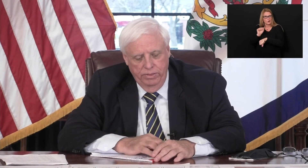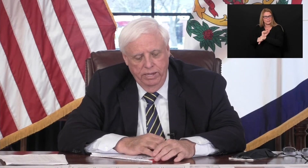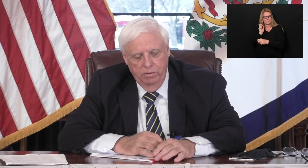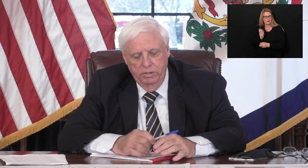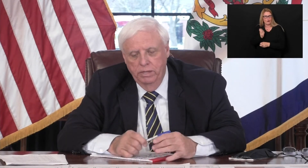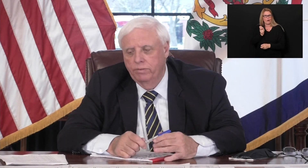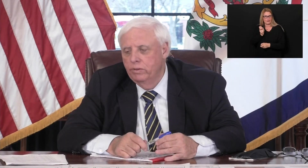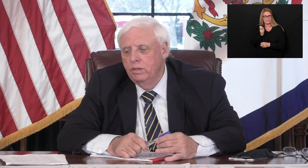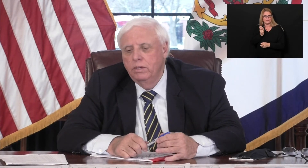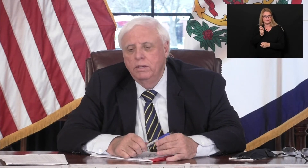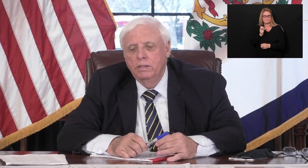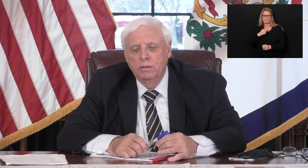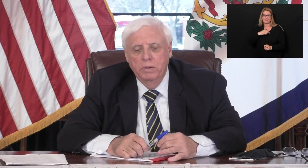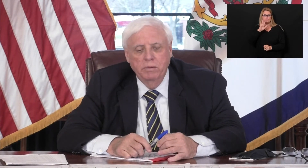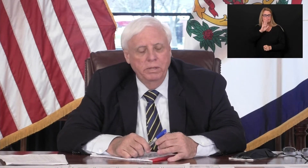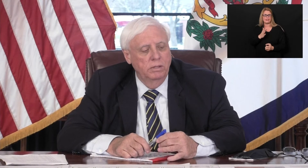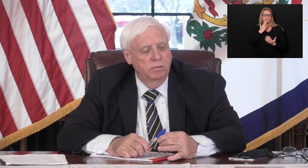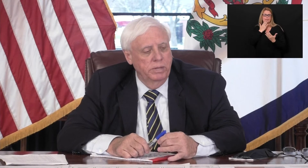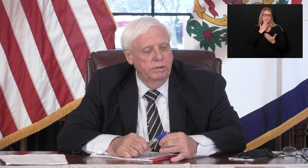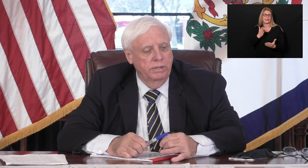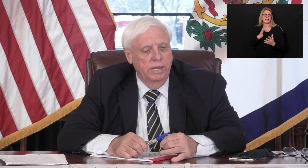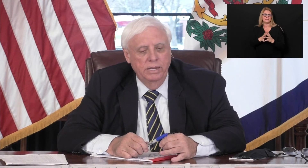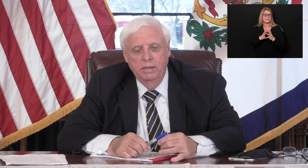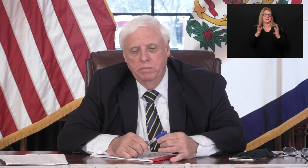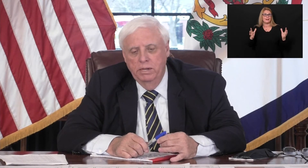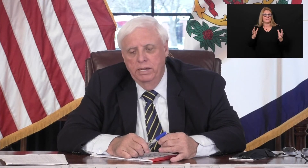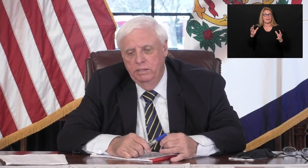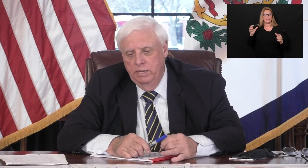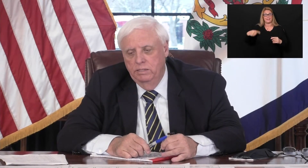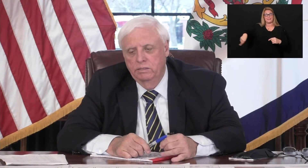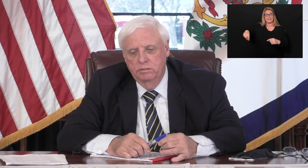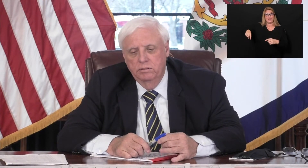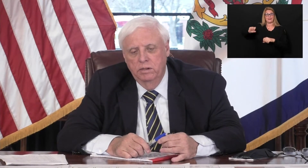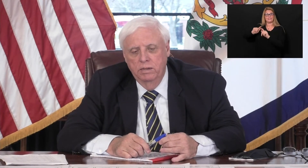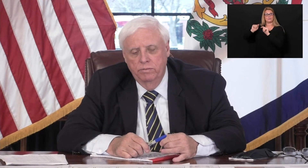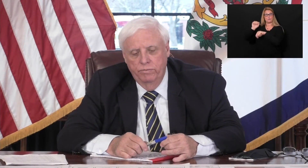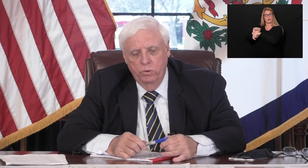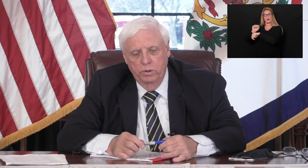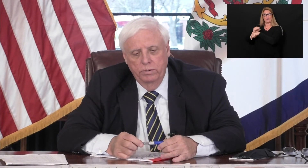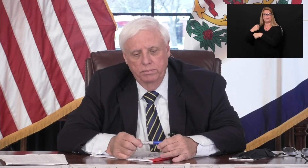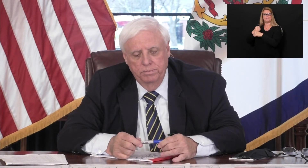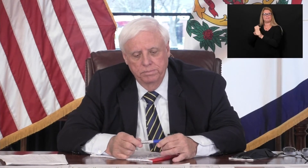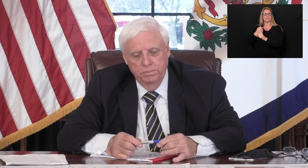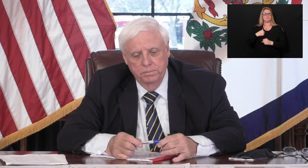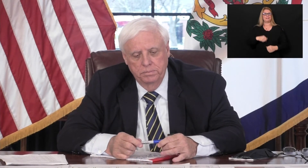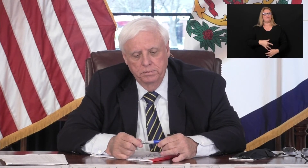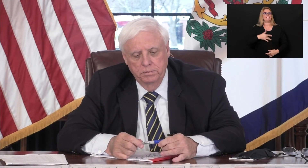never thank them enough. They make me look better than I am, and I just love them for it.